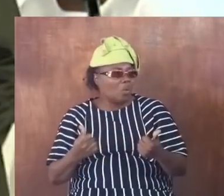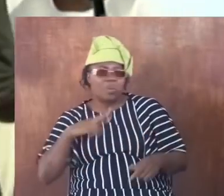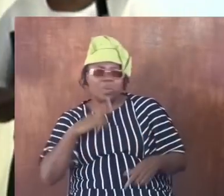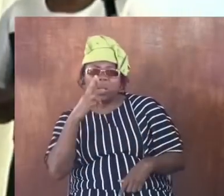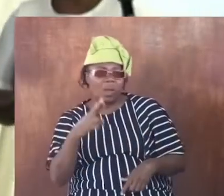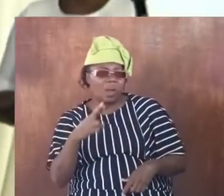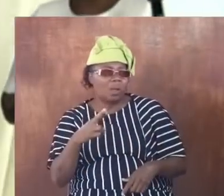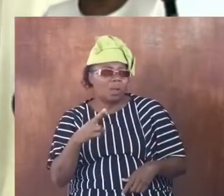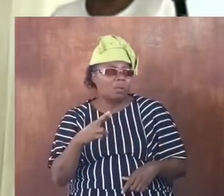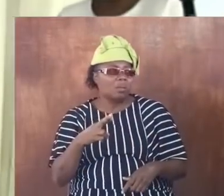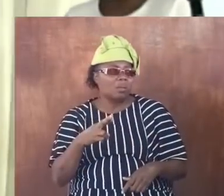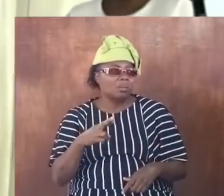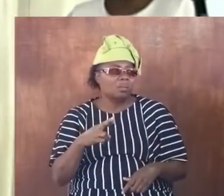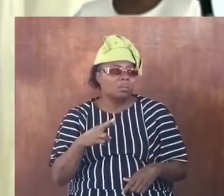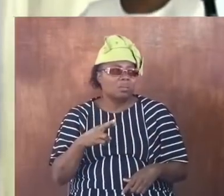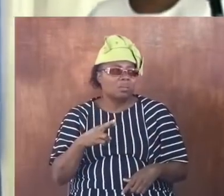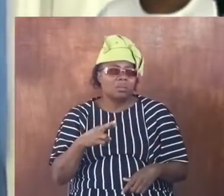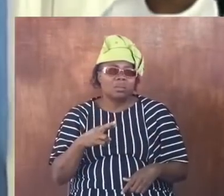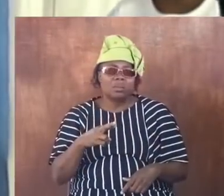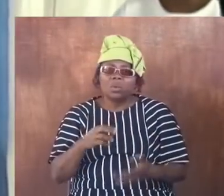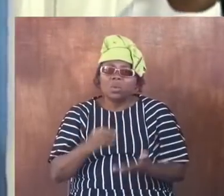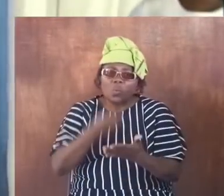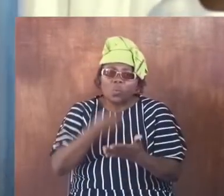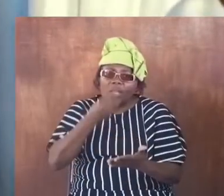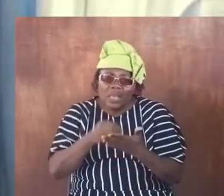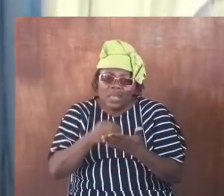Me eat a lot, but me never plan for gain weight.